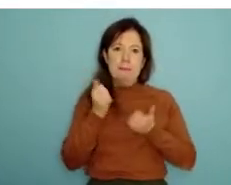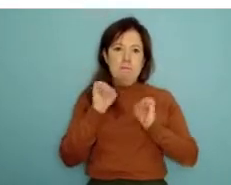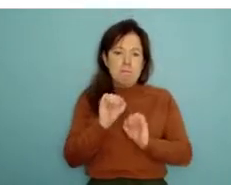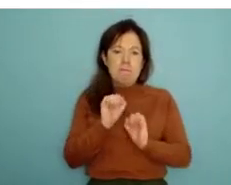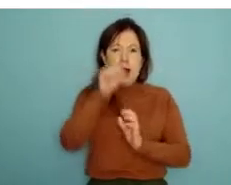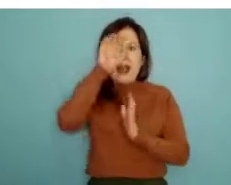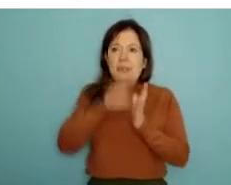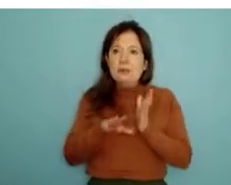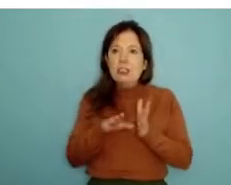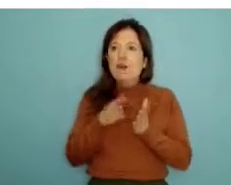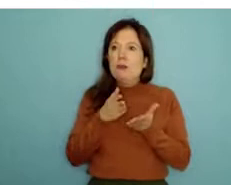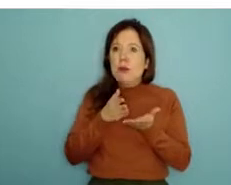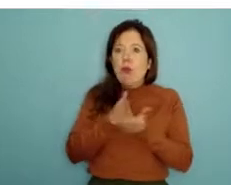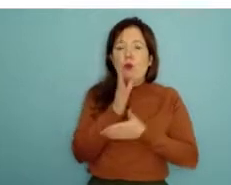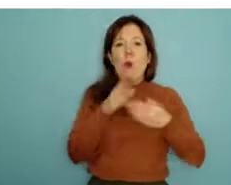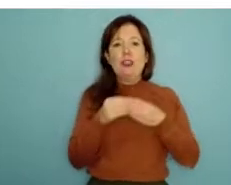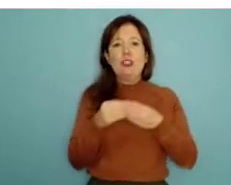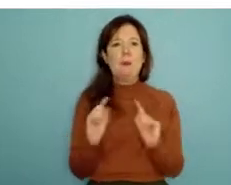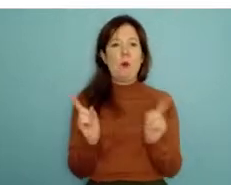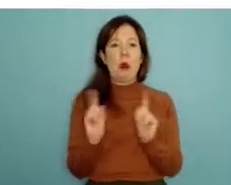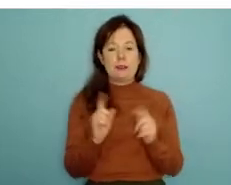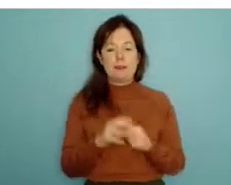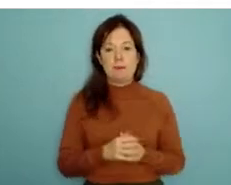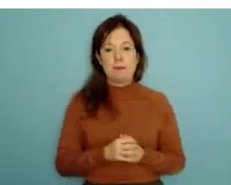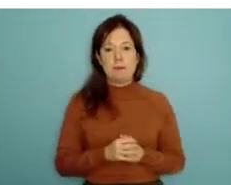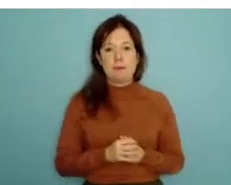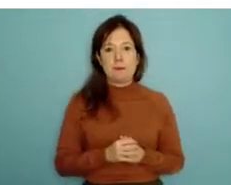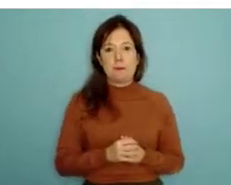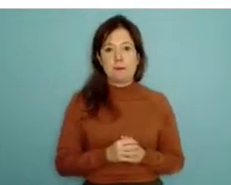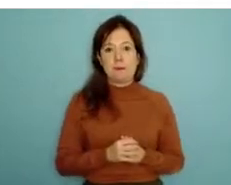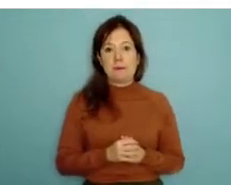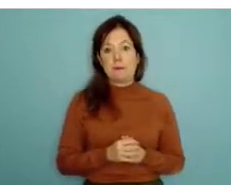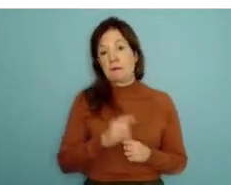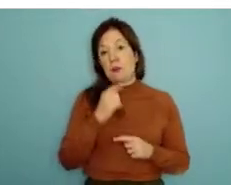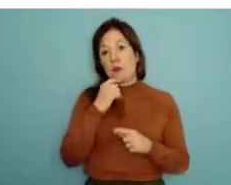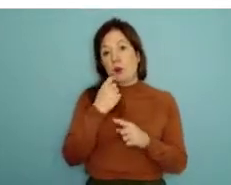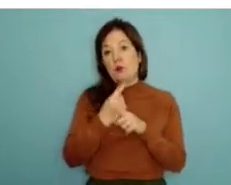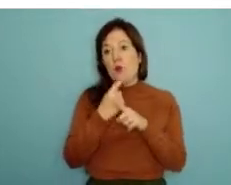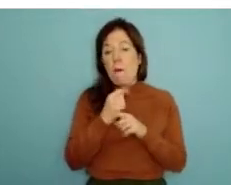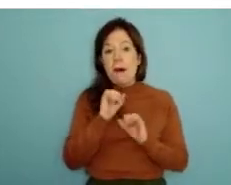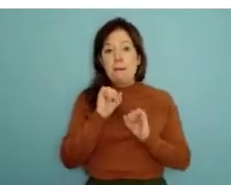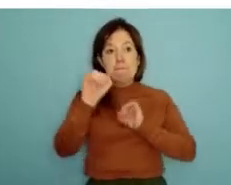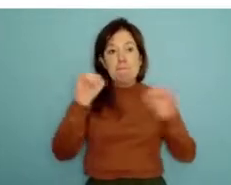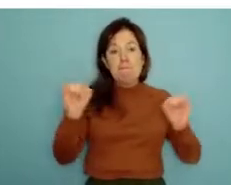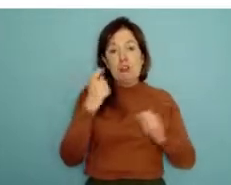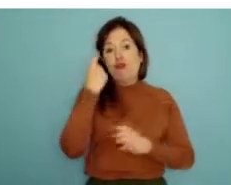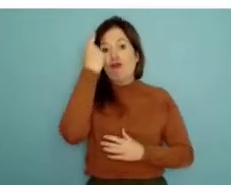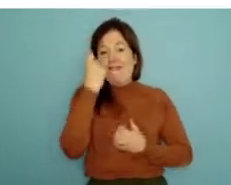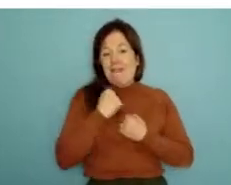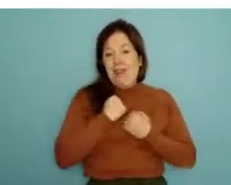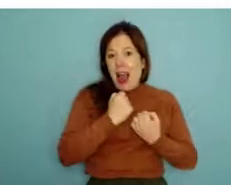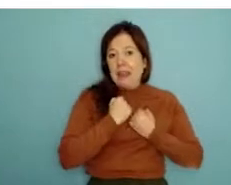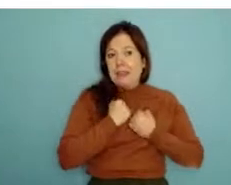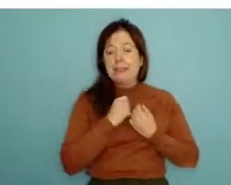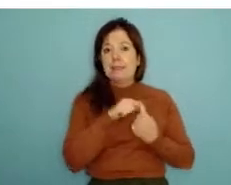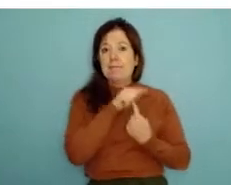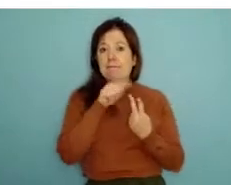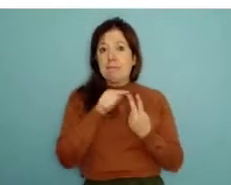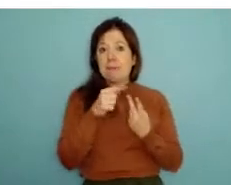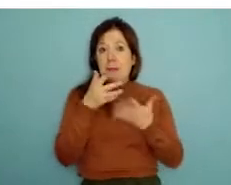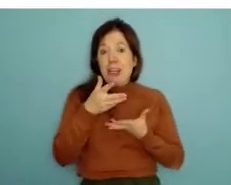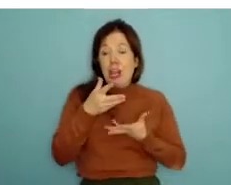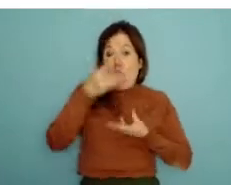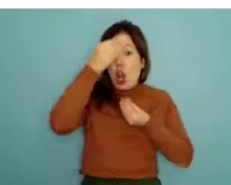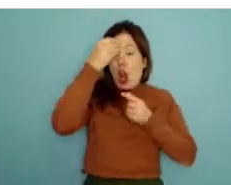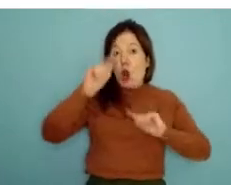leadership. They're going to think about their own personal reflections and some of the learnings that they would like to share with